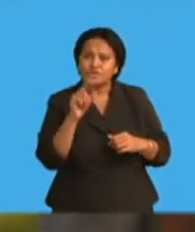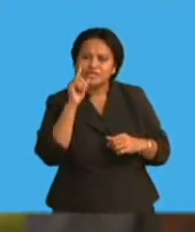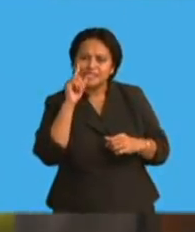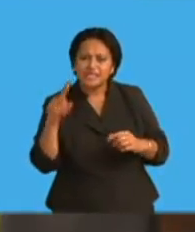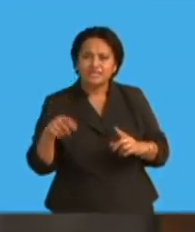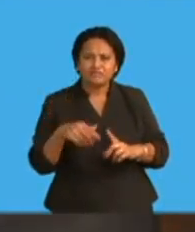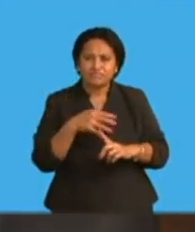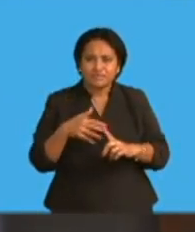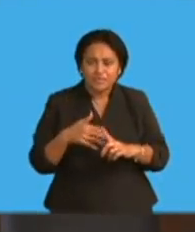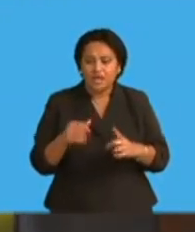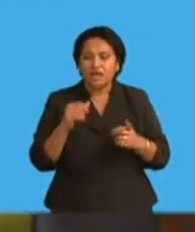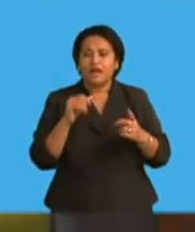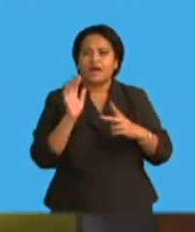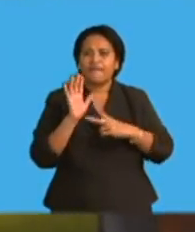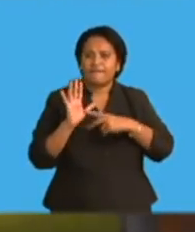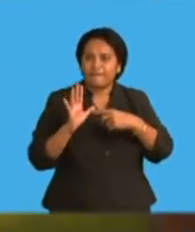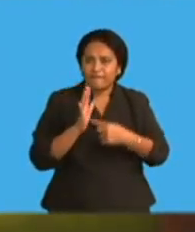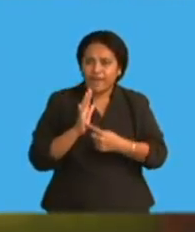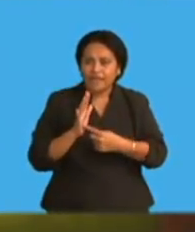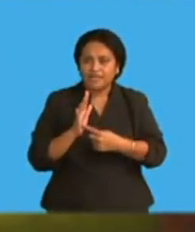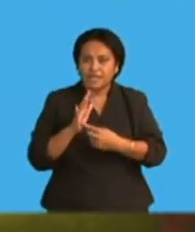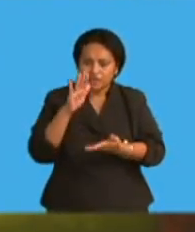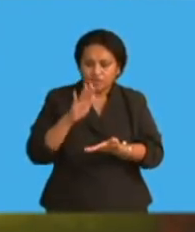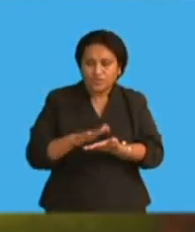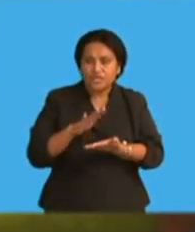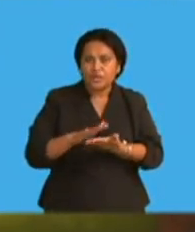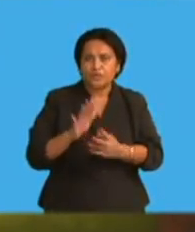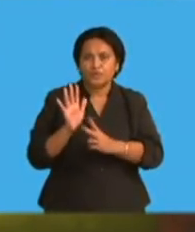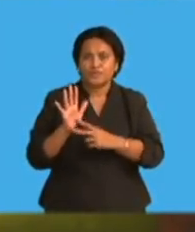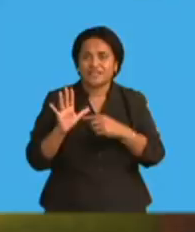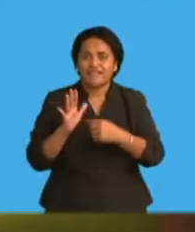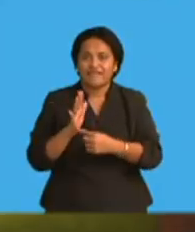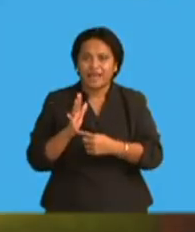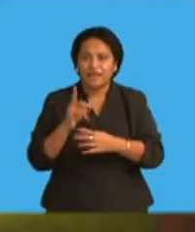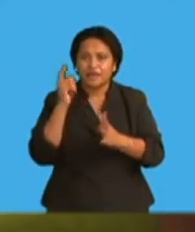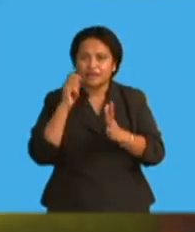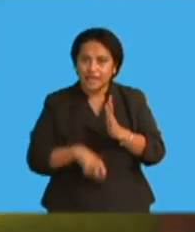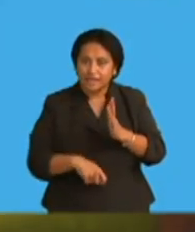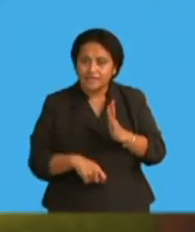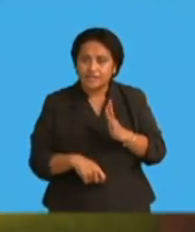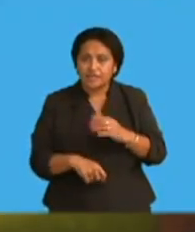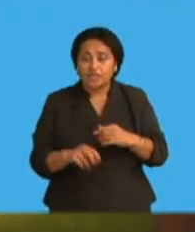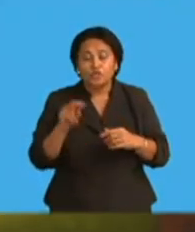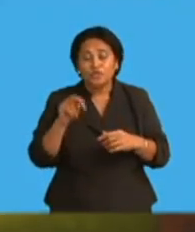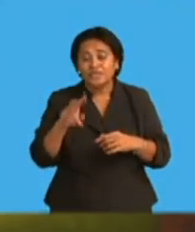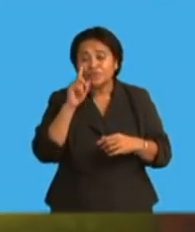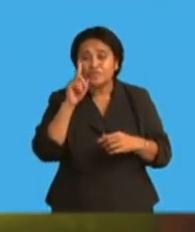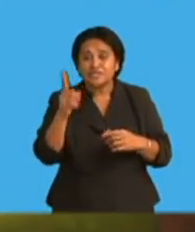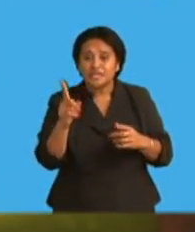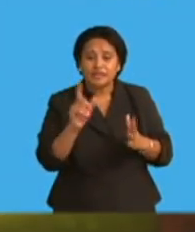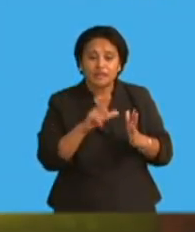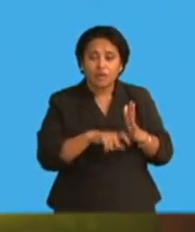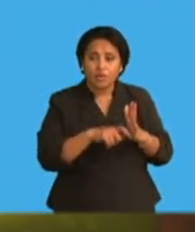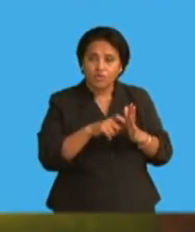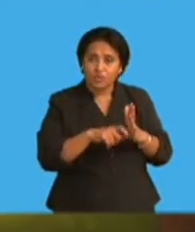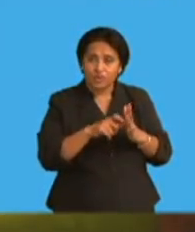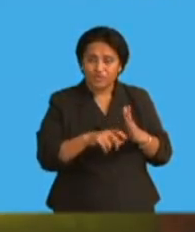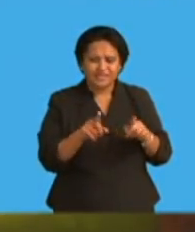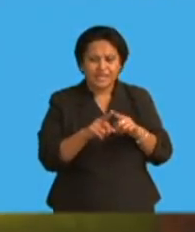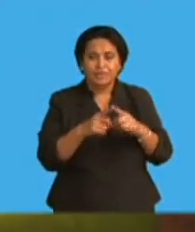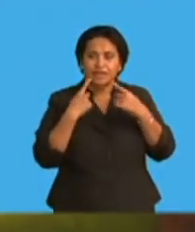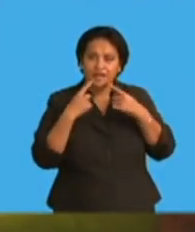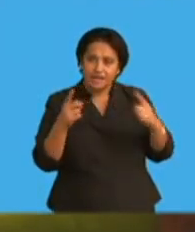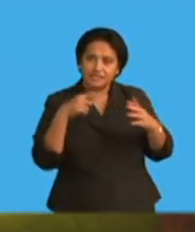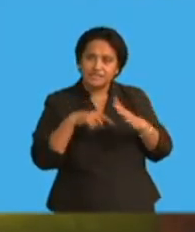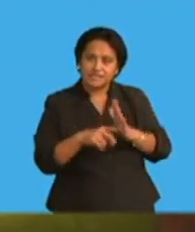about VAT, reducing VAT, etc. We need to be able to look at how those costs actually are incurred in the first place, as announced in the budget, Madam Speaker.